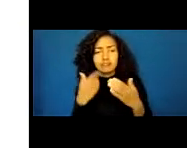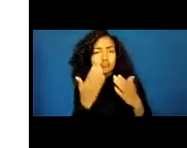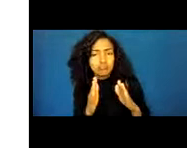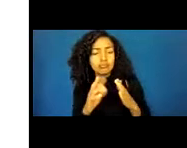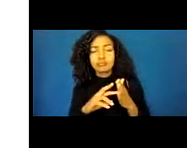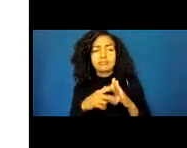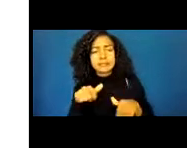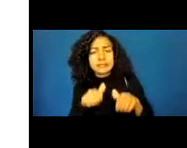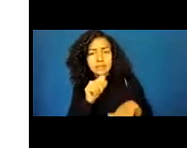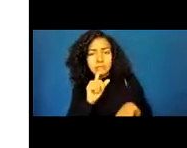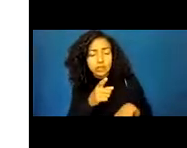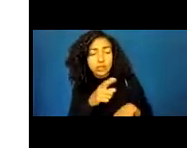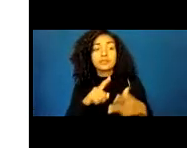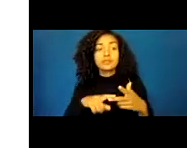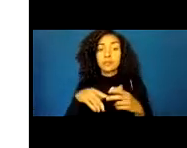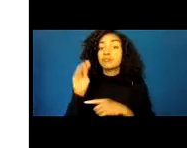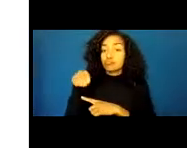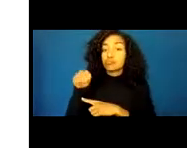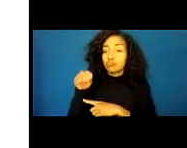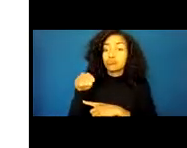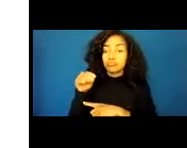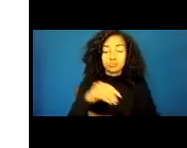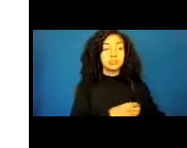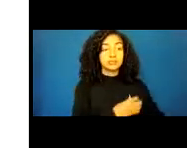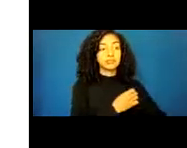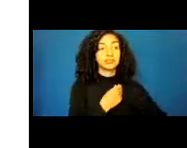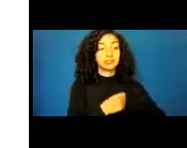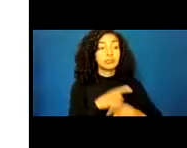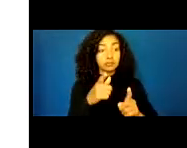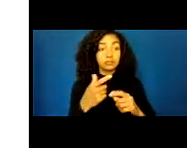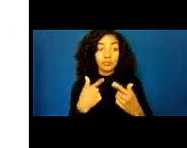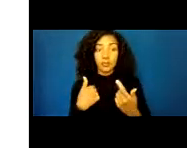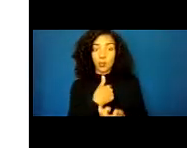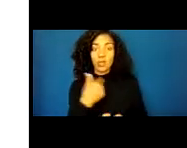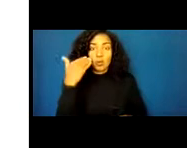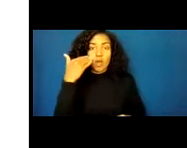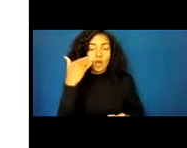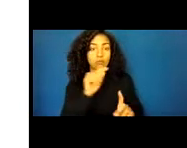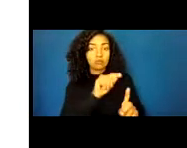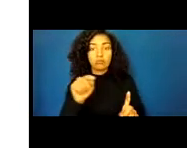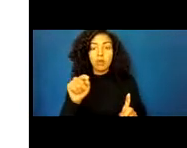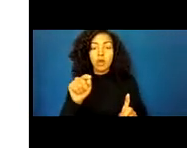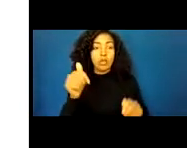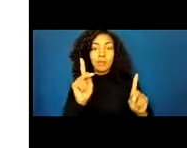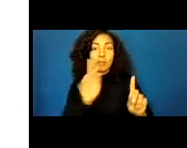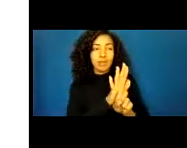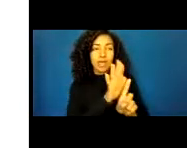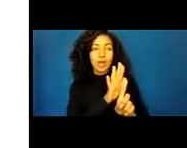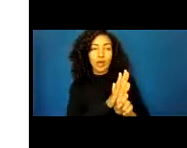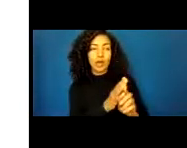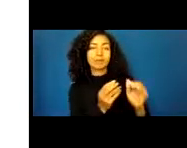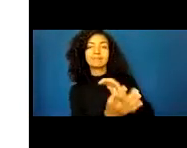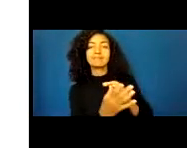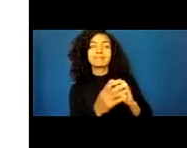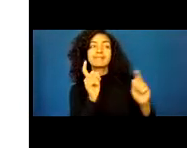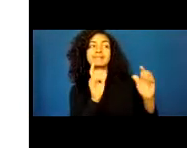nodding. We're aware of others' nonverbal cues. We avoid eye contact as a